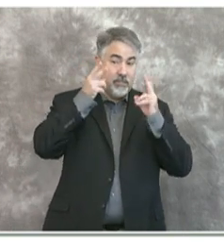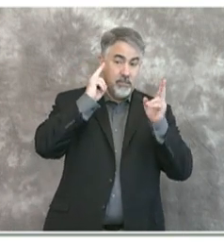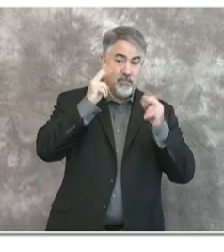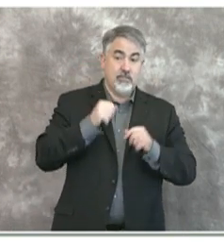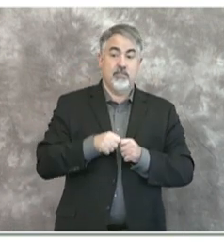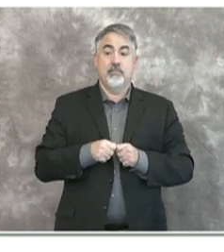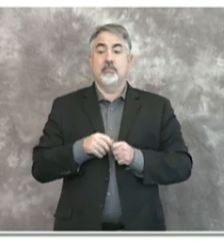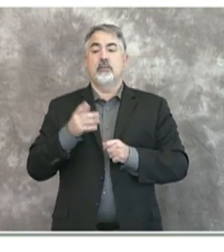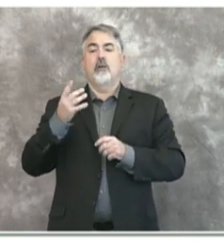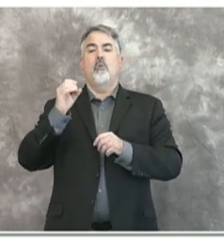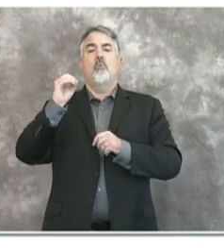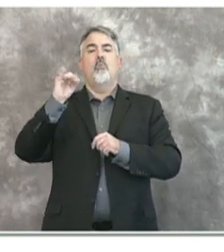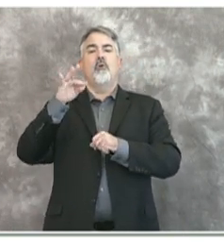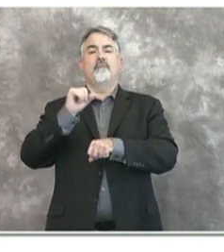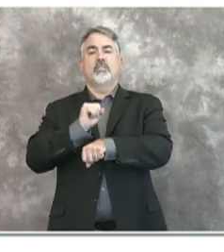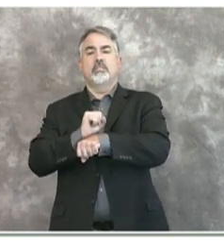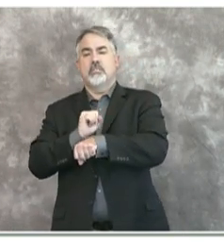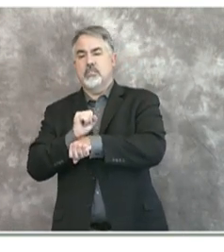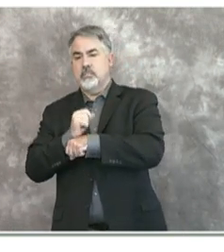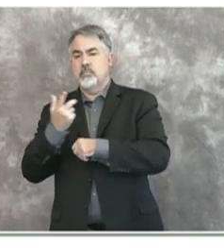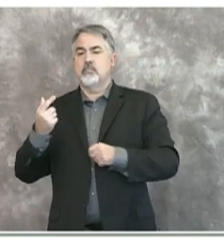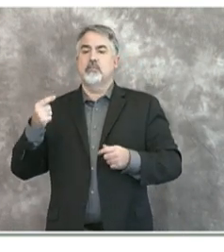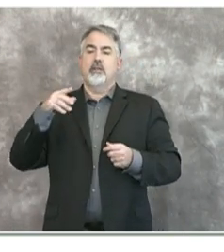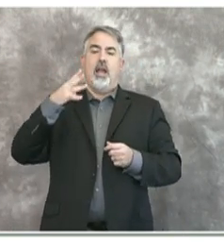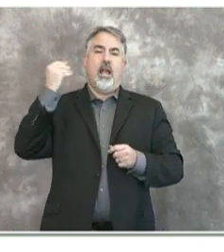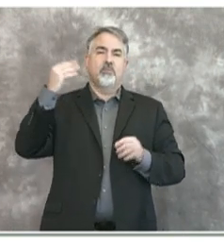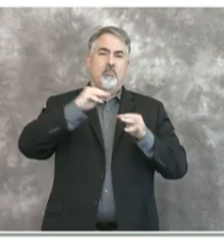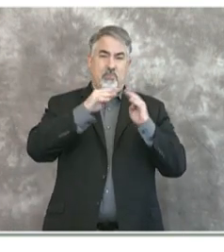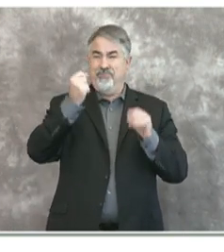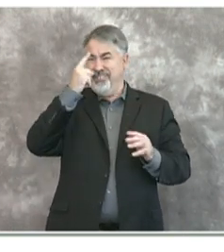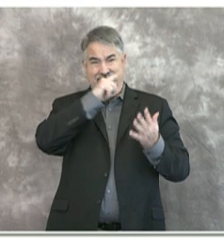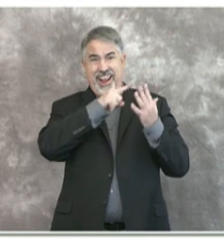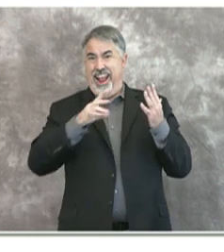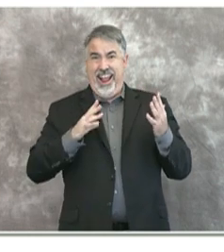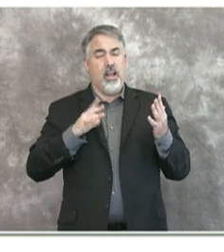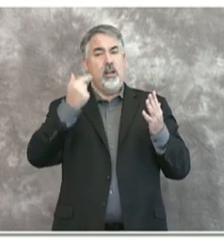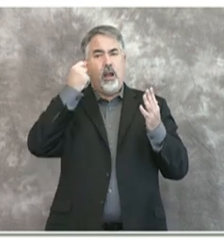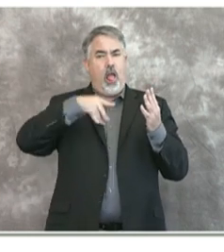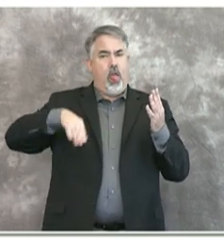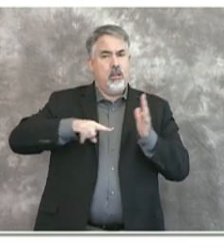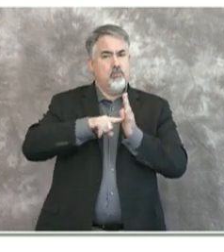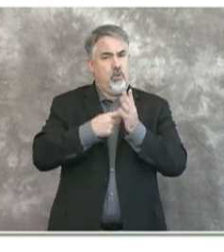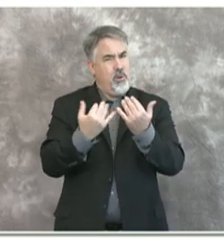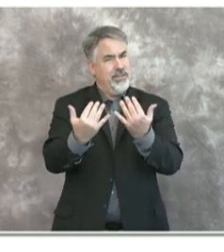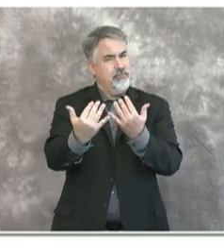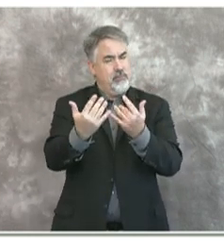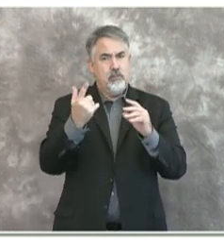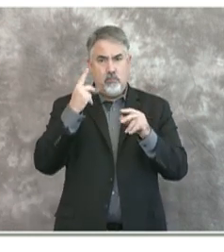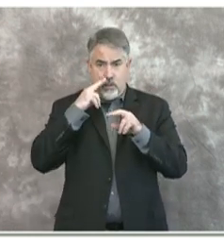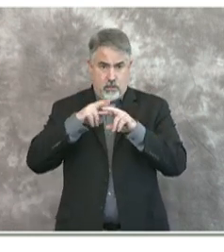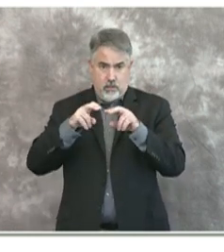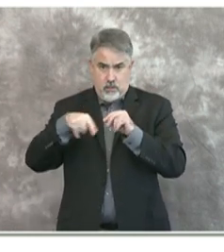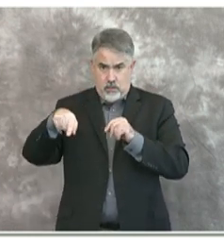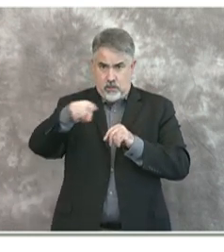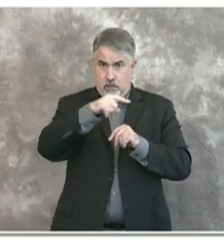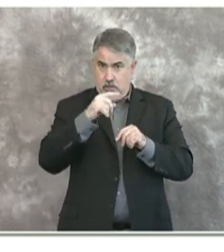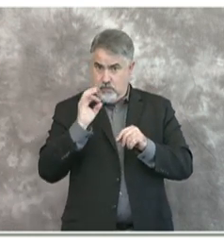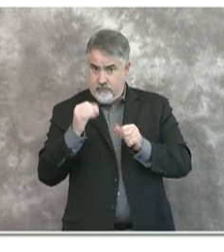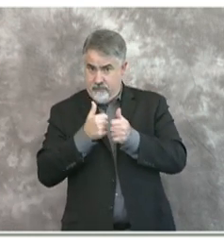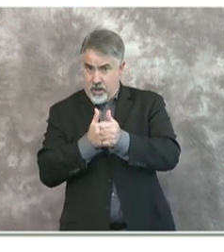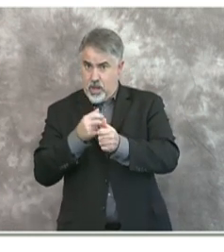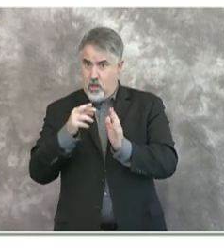now, but we know they've alluded to these will be coming soon. And so if you are any of these businesses, you should start your planning process